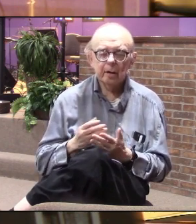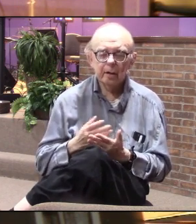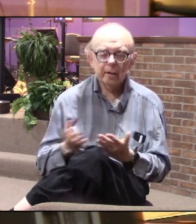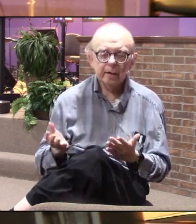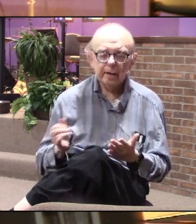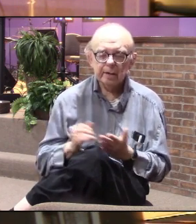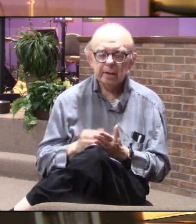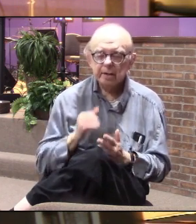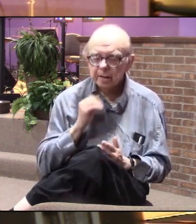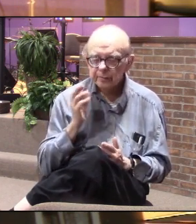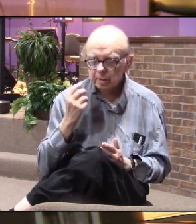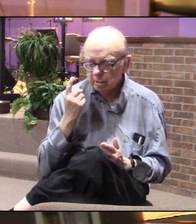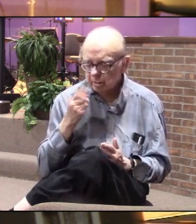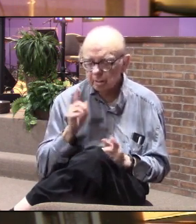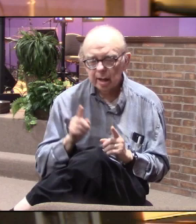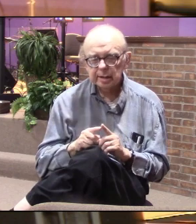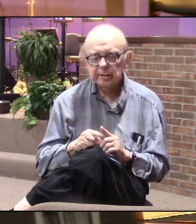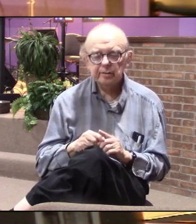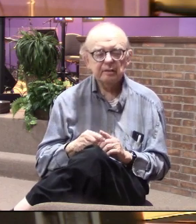even look like it's been cracked.